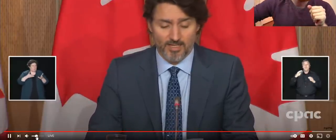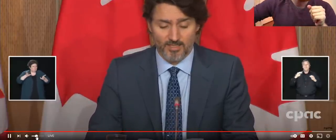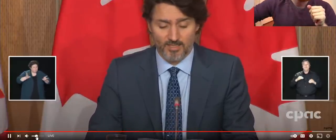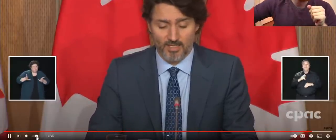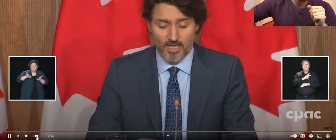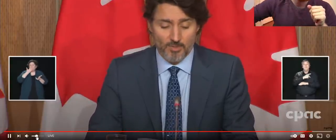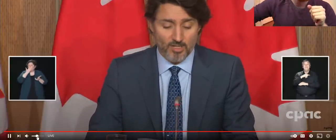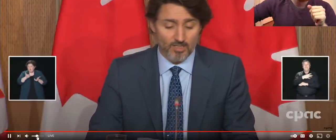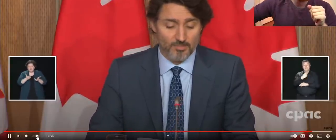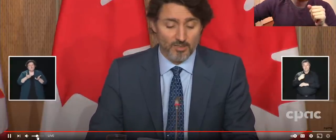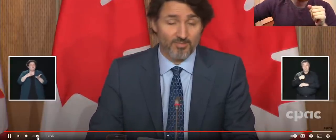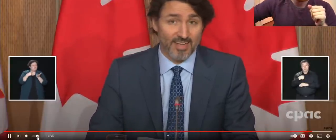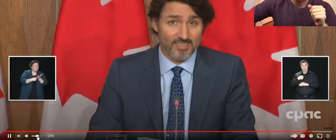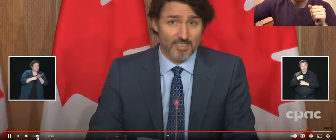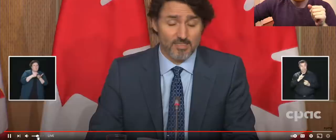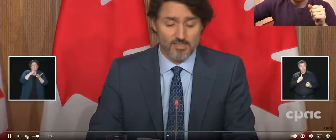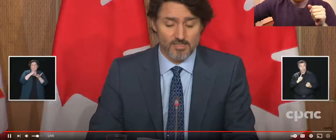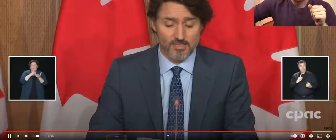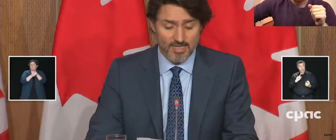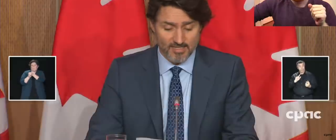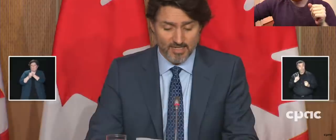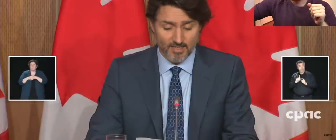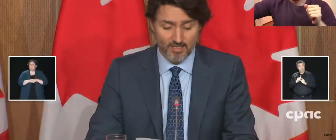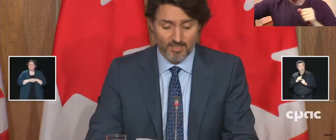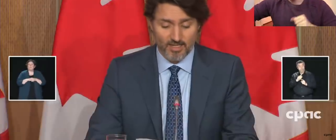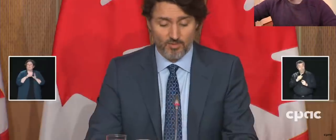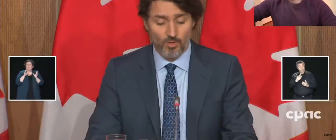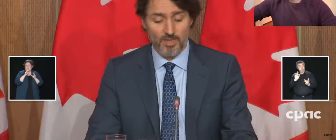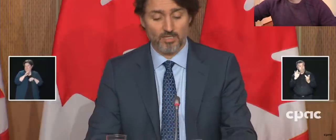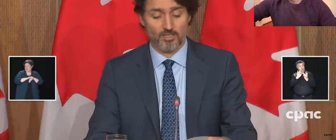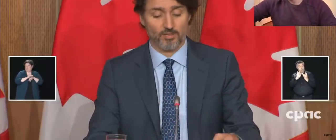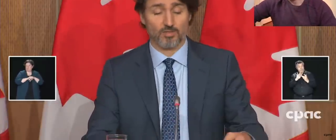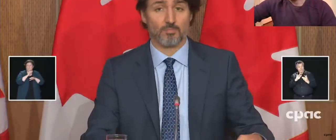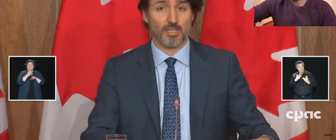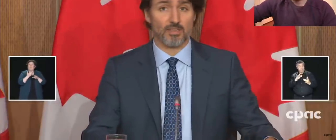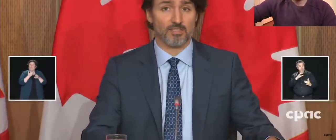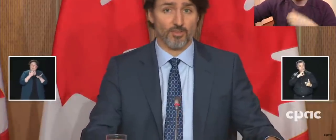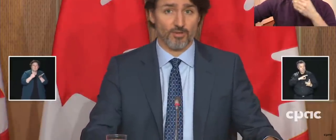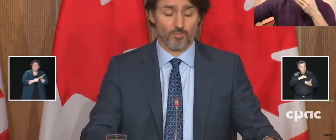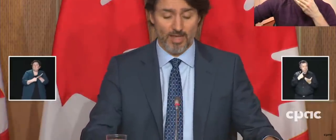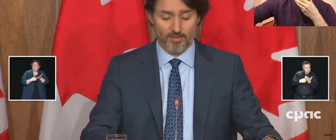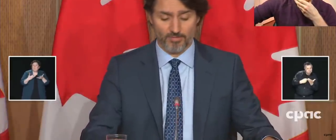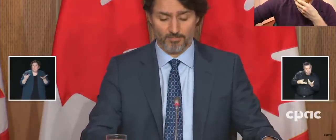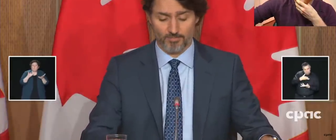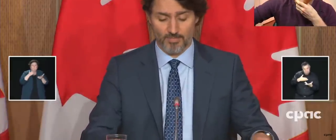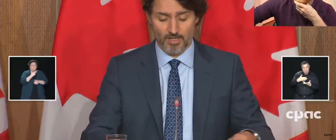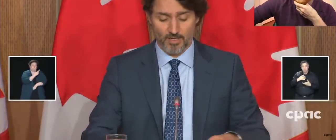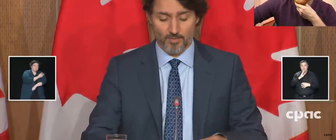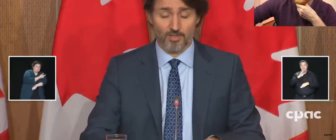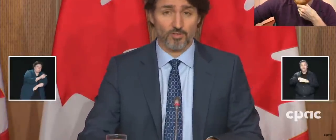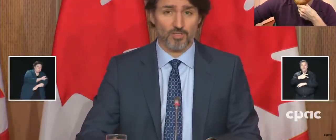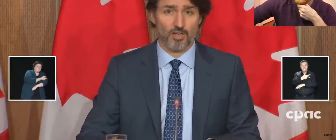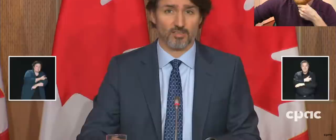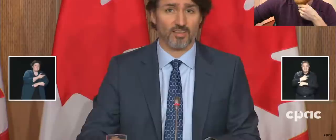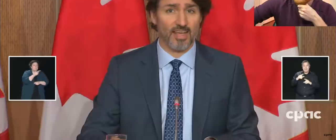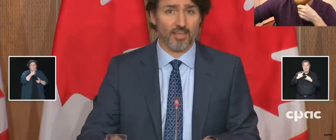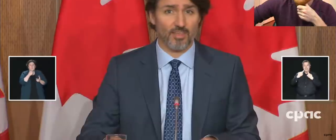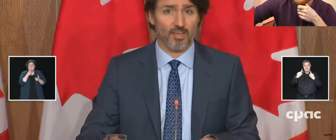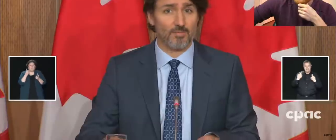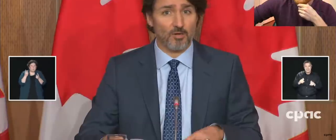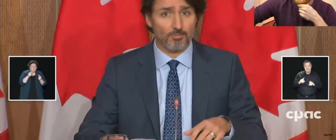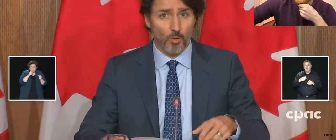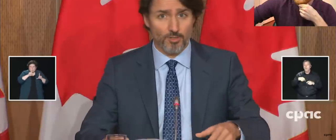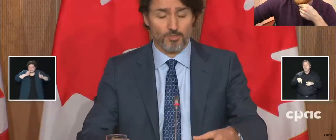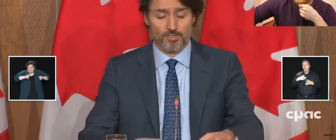productive meeting. We talked about vaccines, testing, and what we can do to beat this third wave. We also talked at